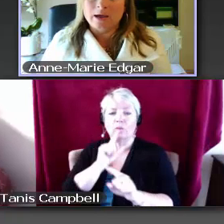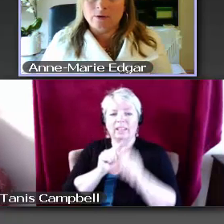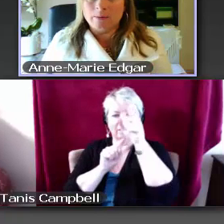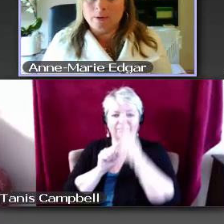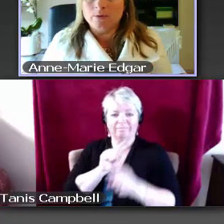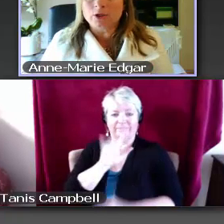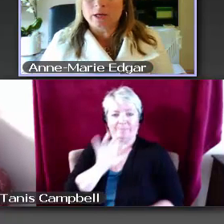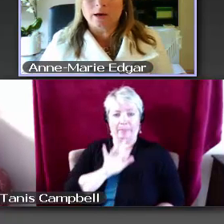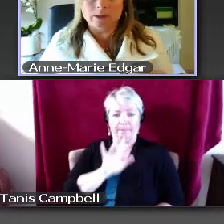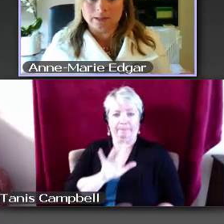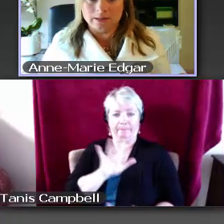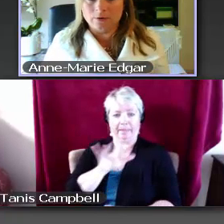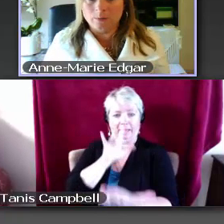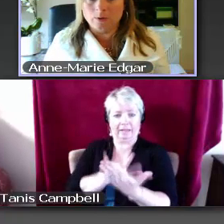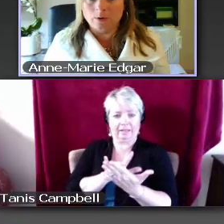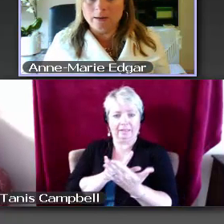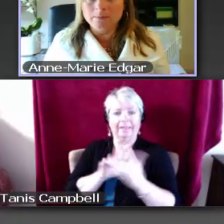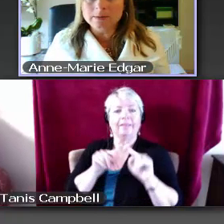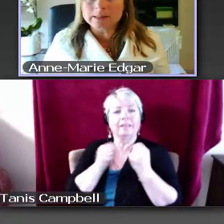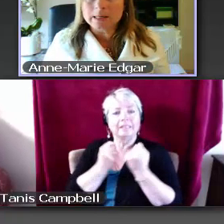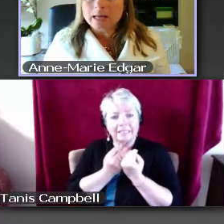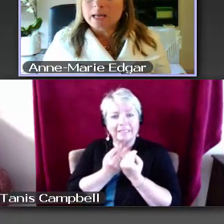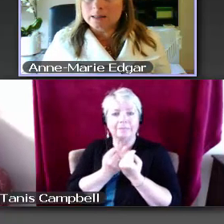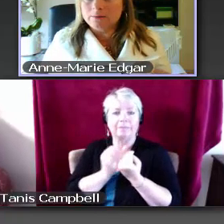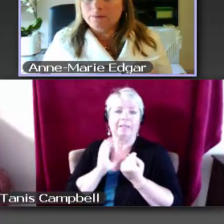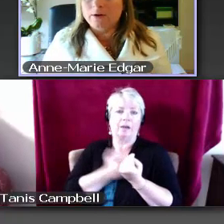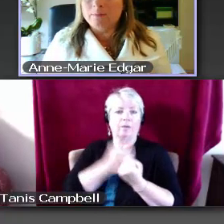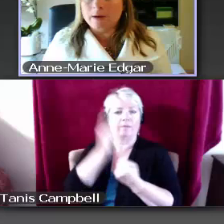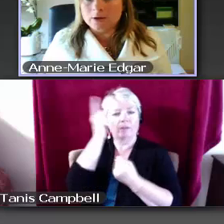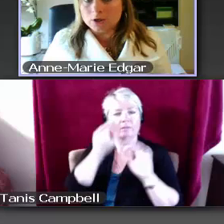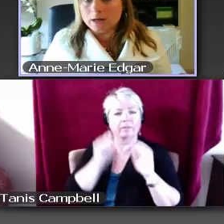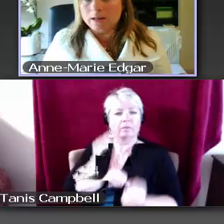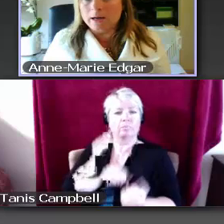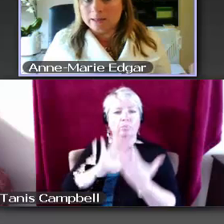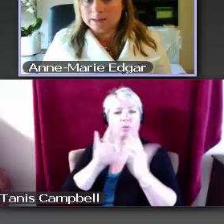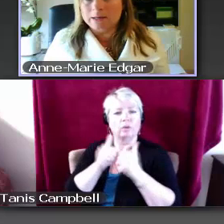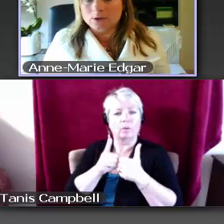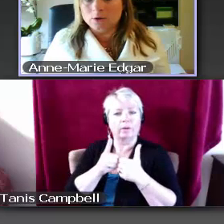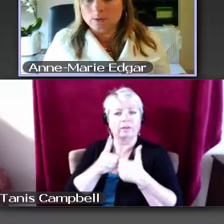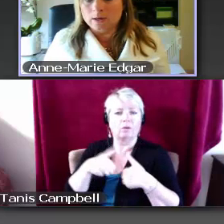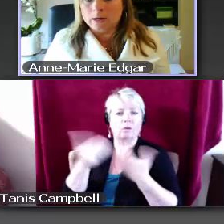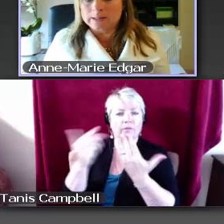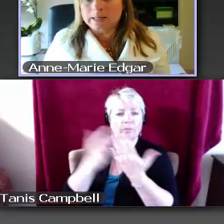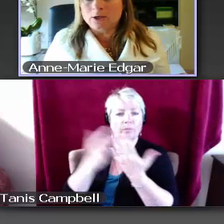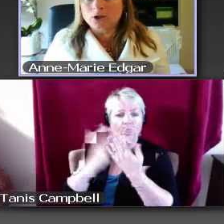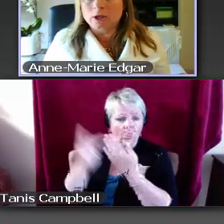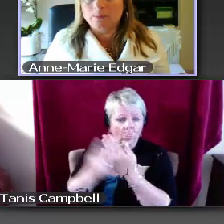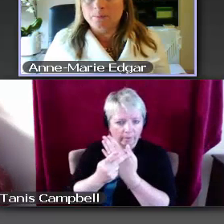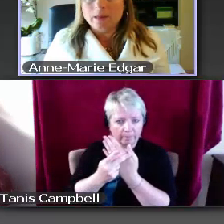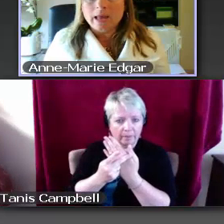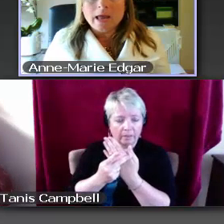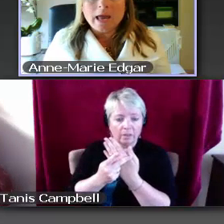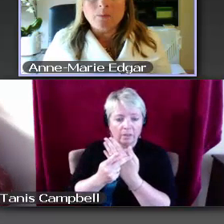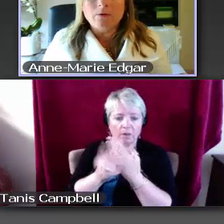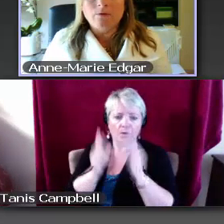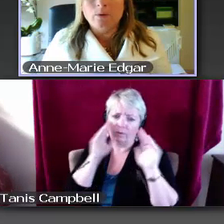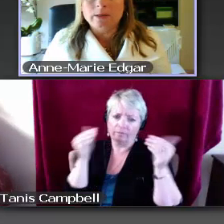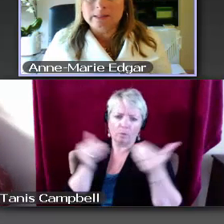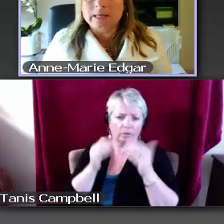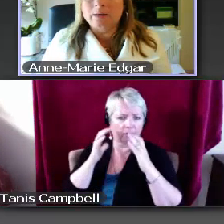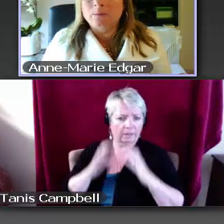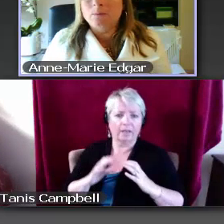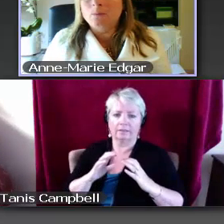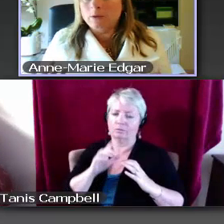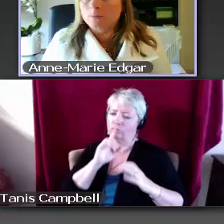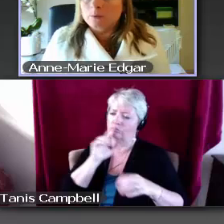team and our approach to how we deliver the programs. It's very much a client-centered organization, and we